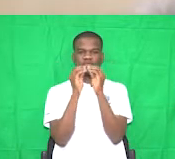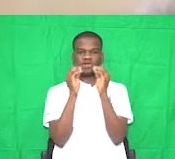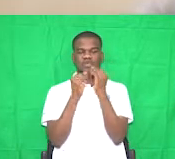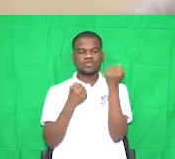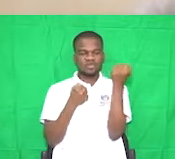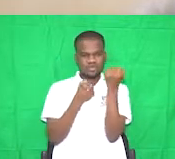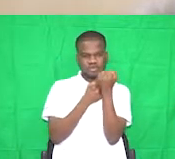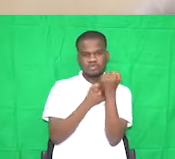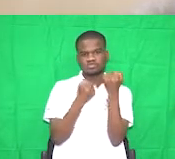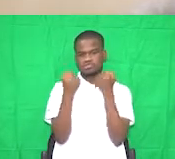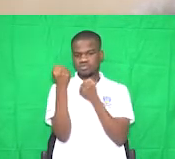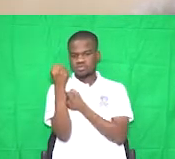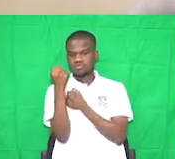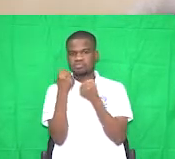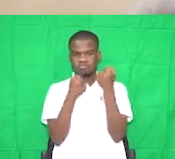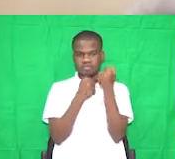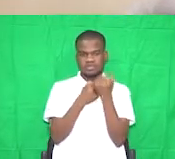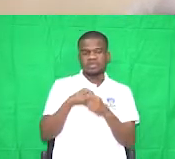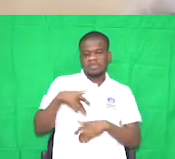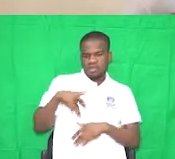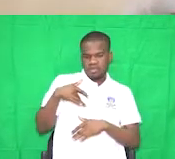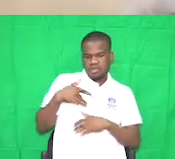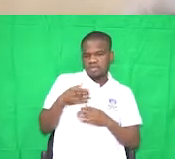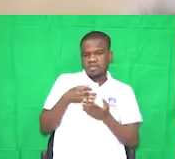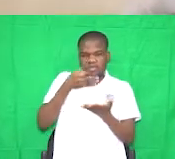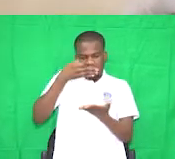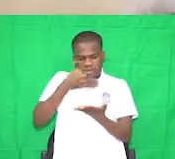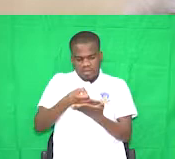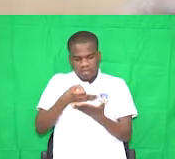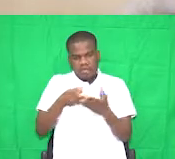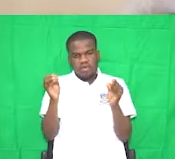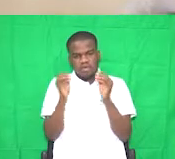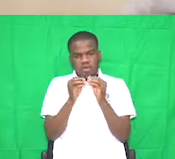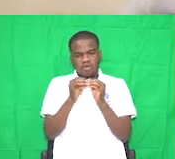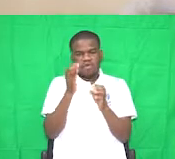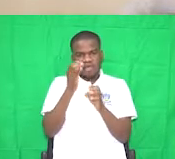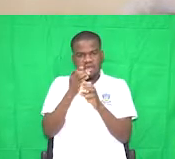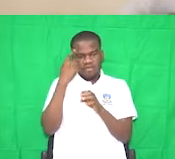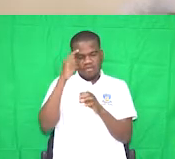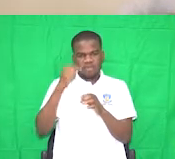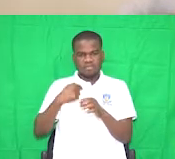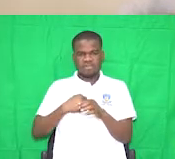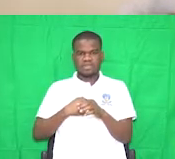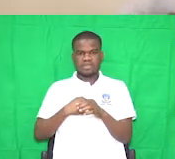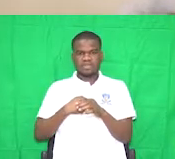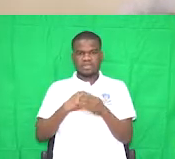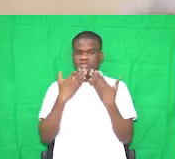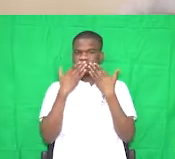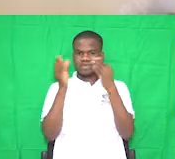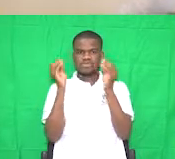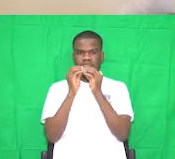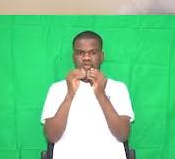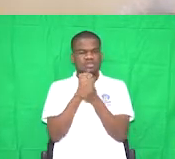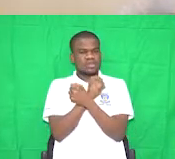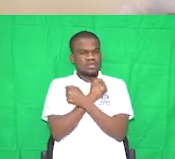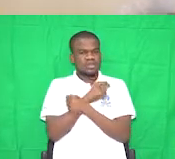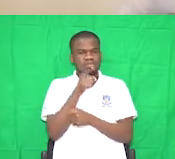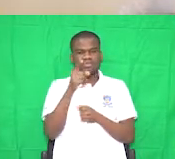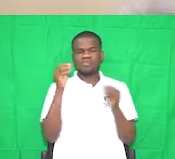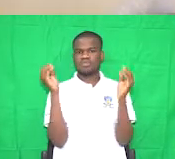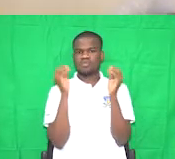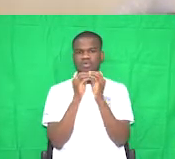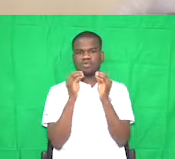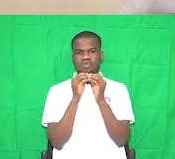support, both emotional and financial, over the years. I love you. Mom and